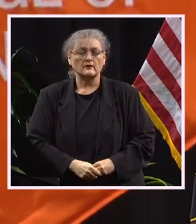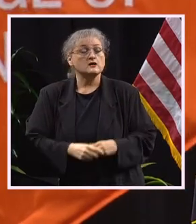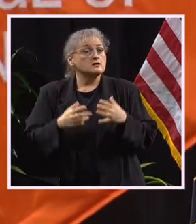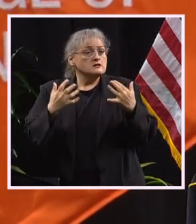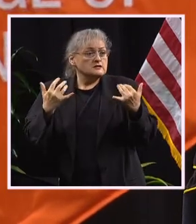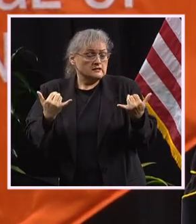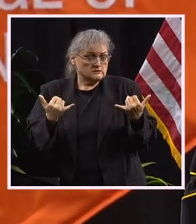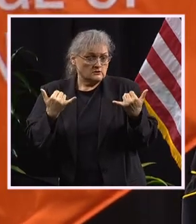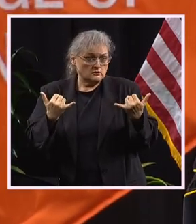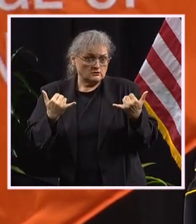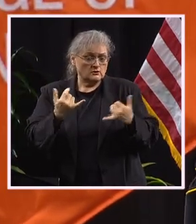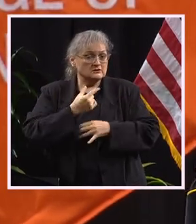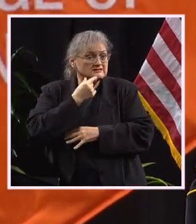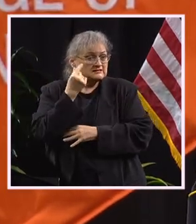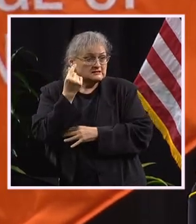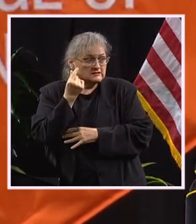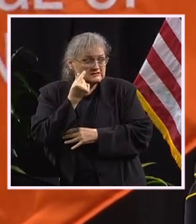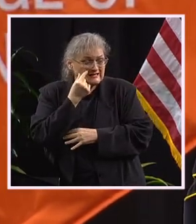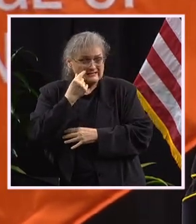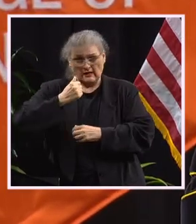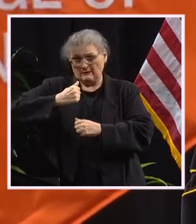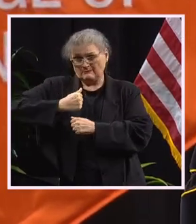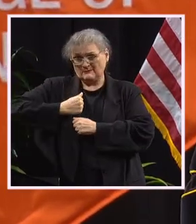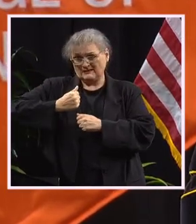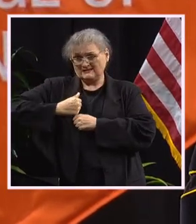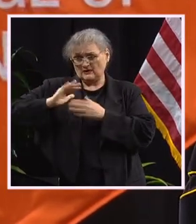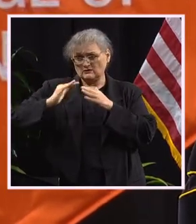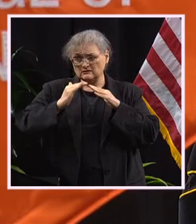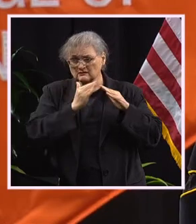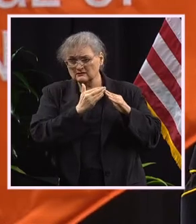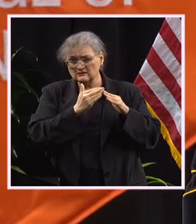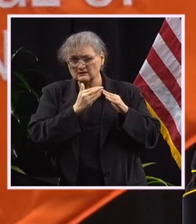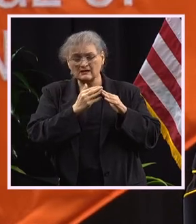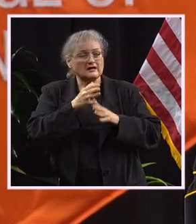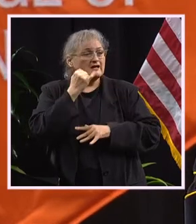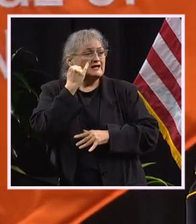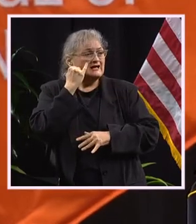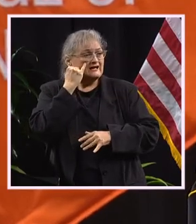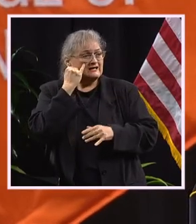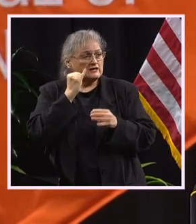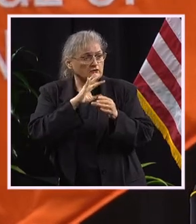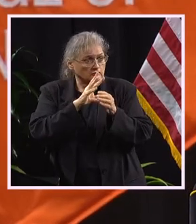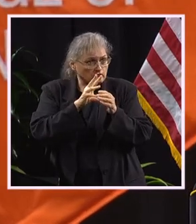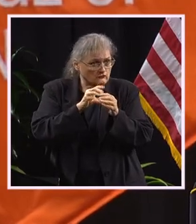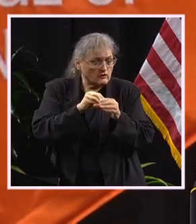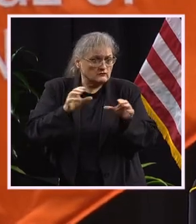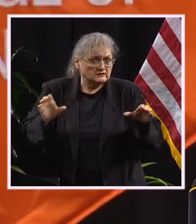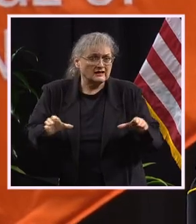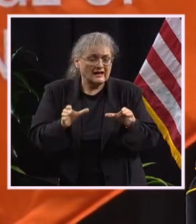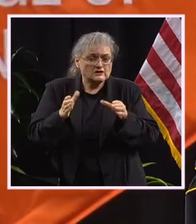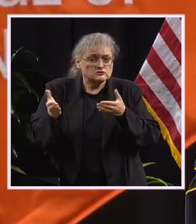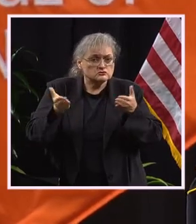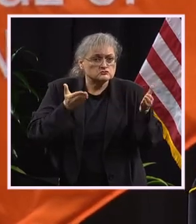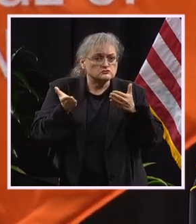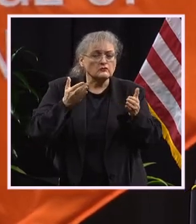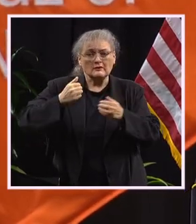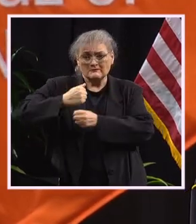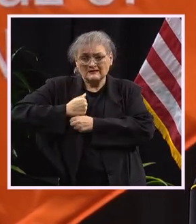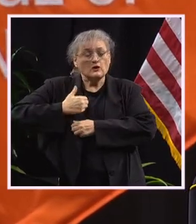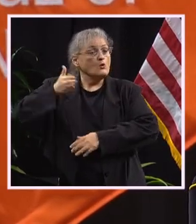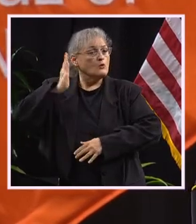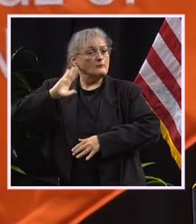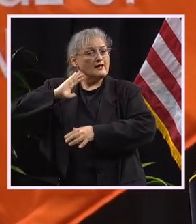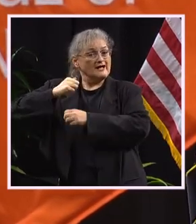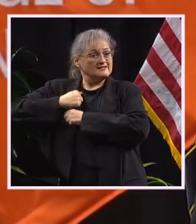Now, San Antonio is Military City, so those of you who are in active service in our military and our veterans,